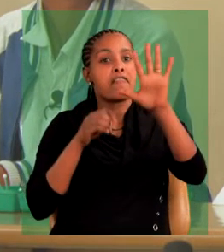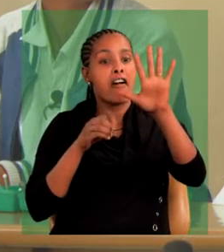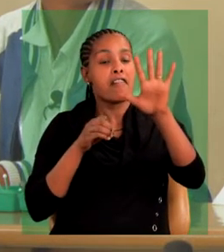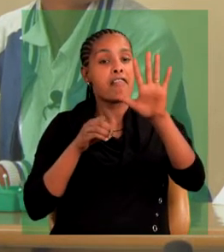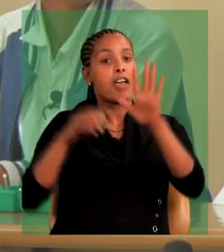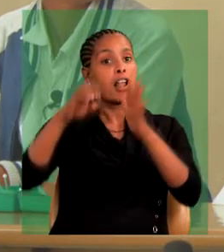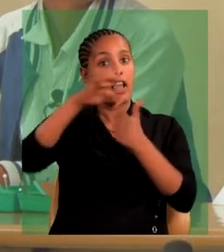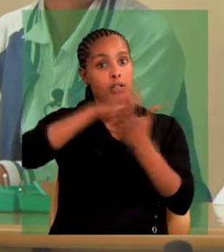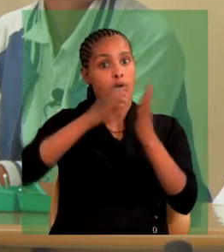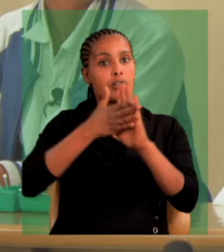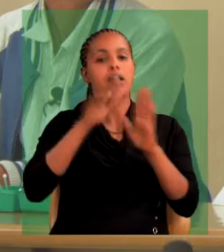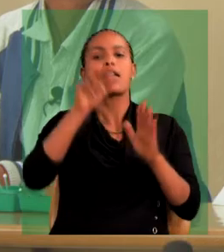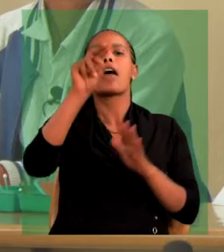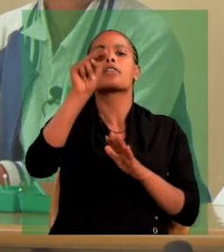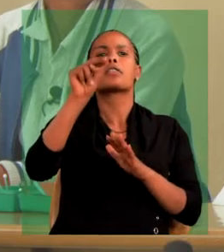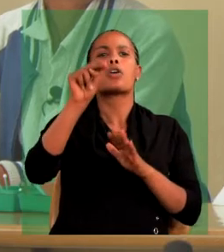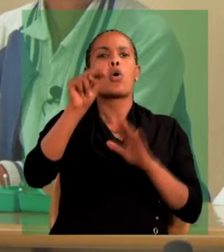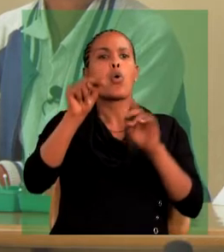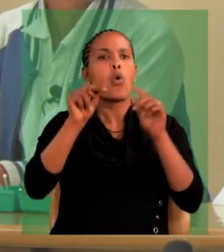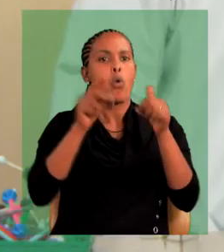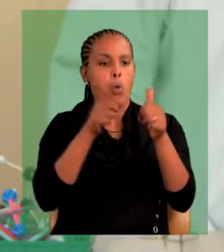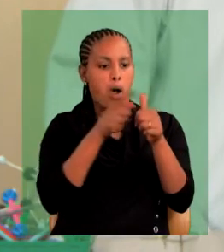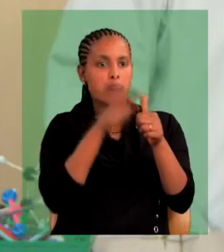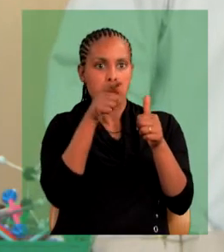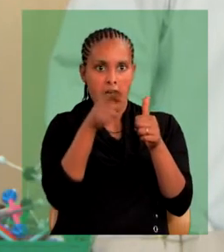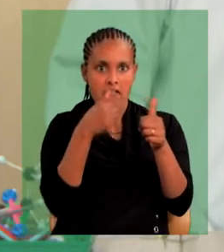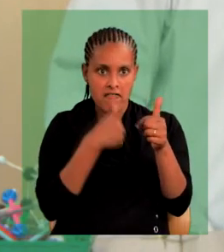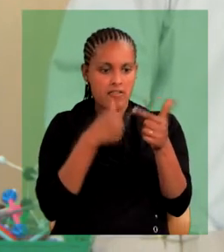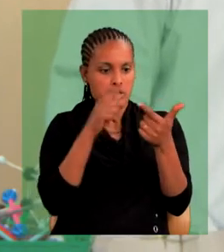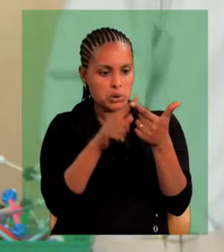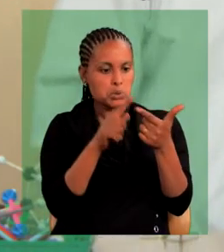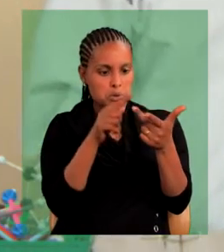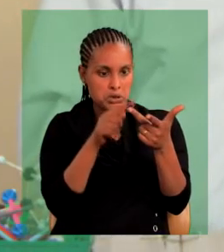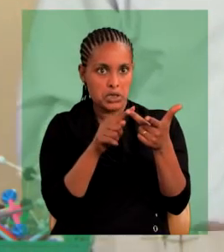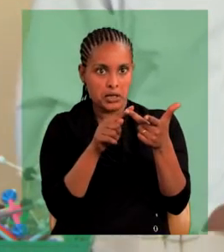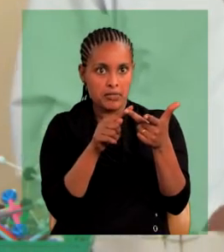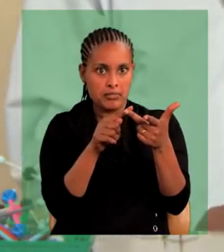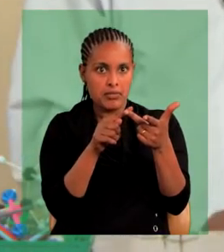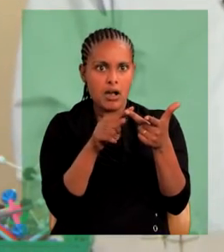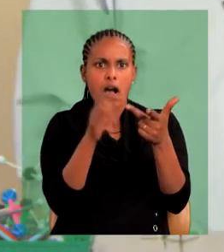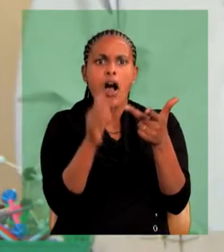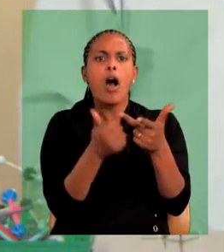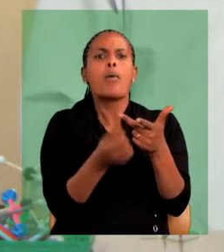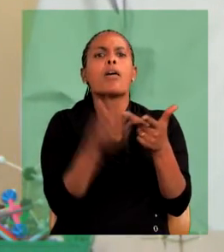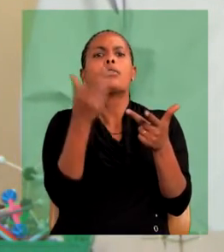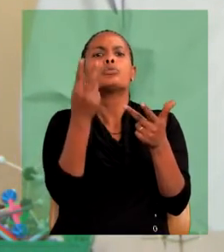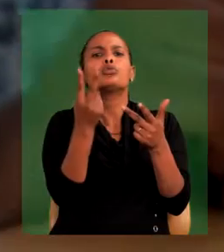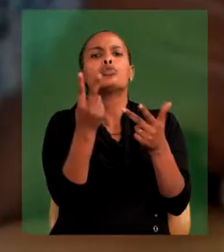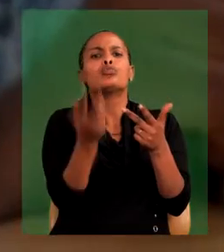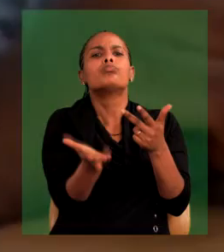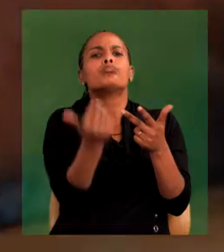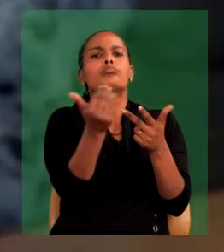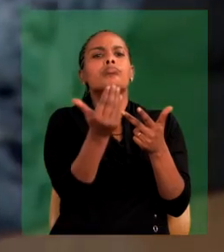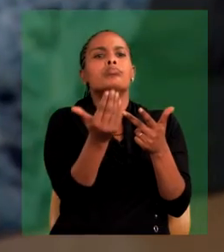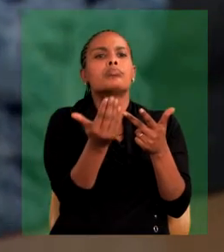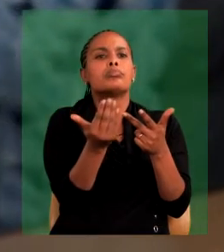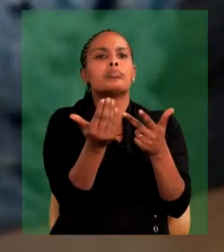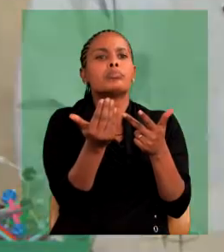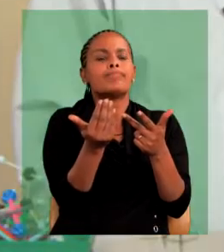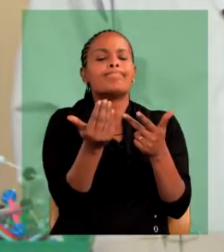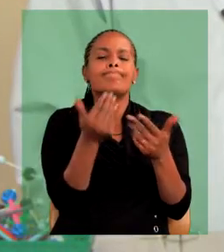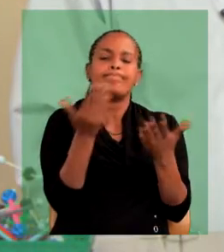electrons in nitrogen? 1 in here, 2, 3. How about the other 2?